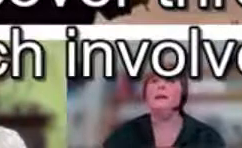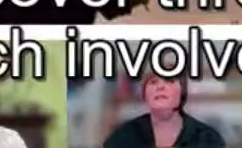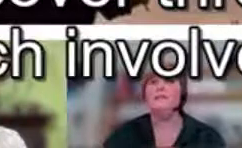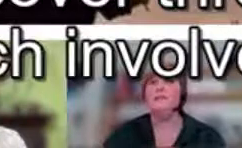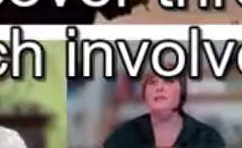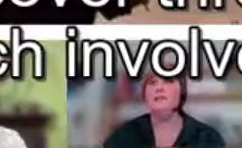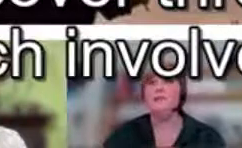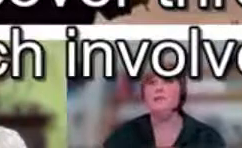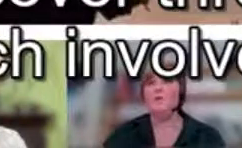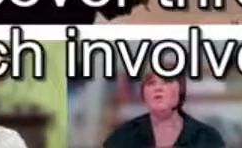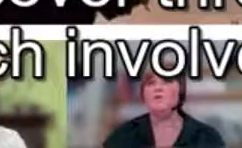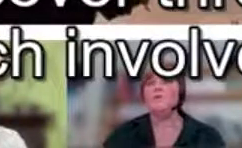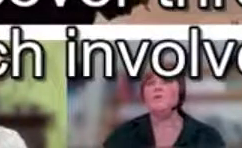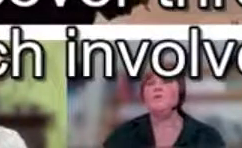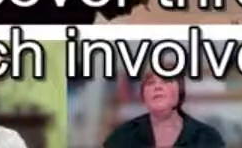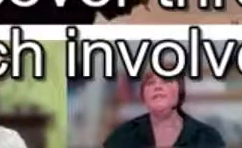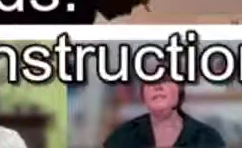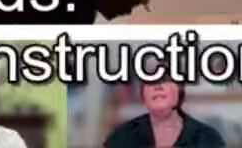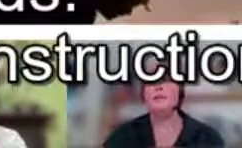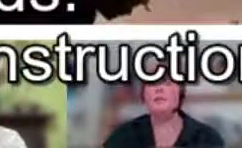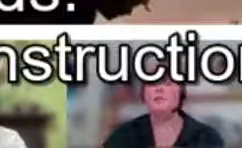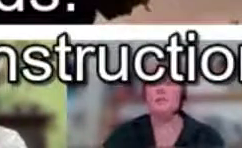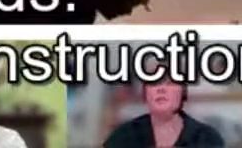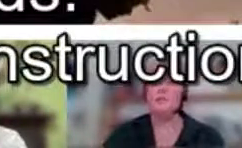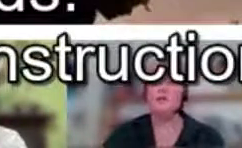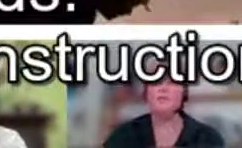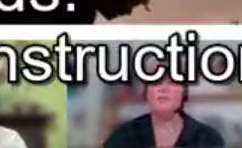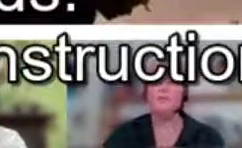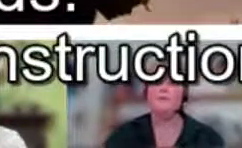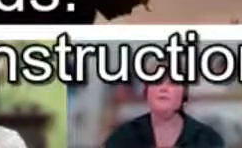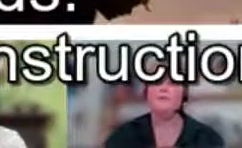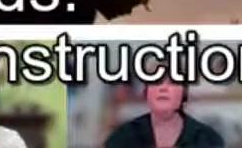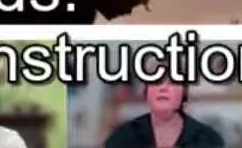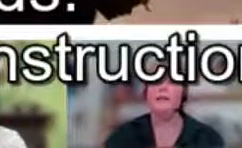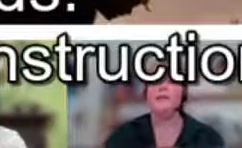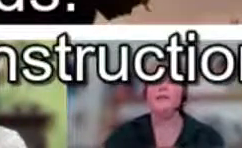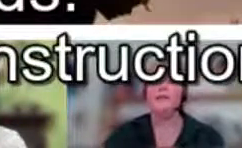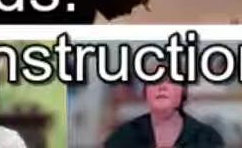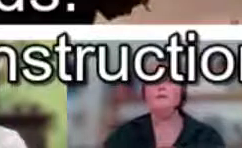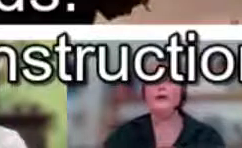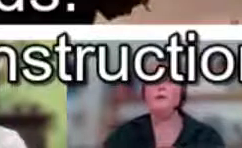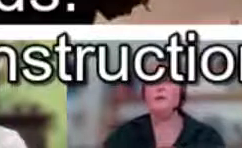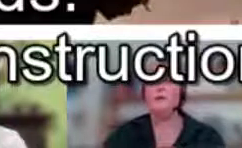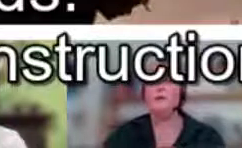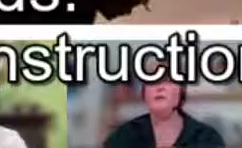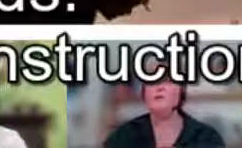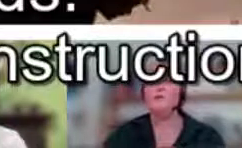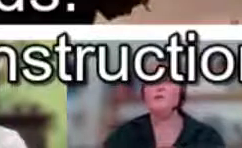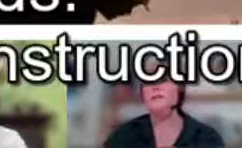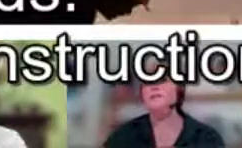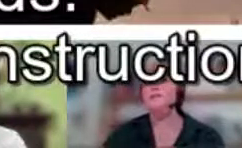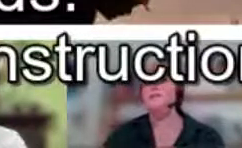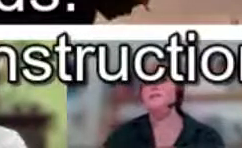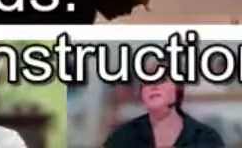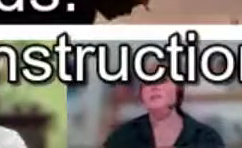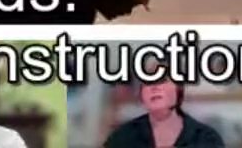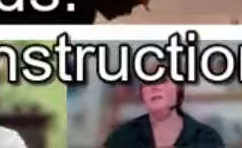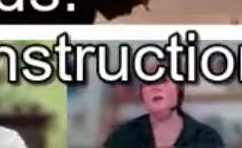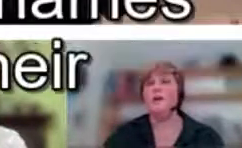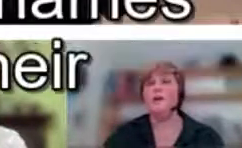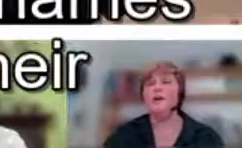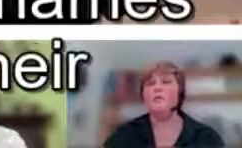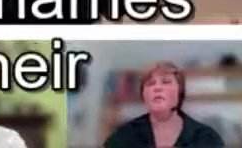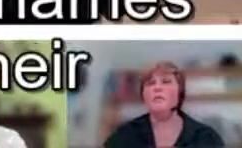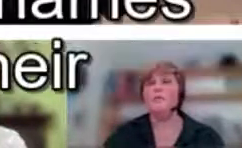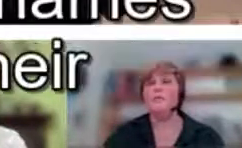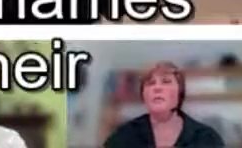The first is the initial works, which would involve setting up the construction compounds. Then main works, which would include the construction